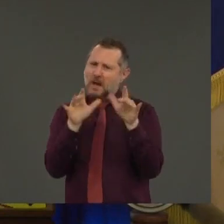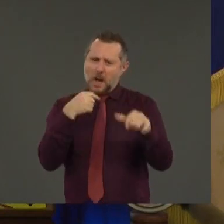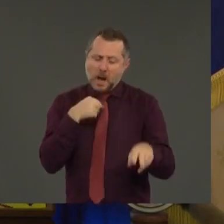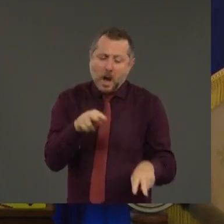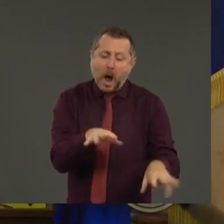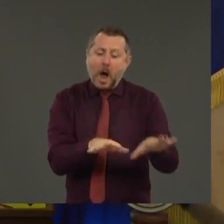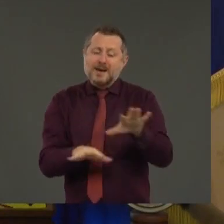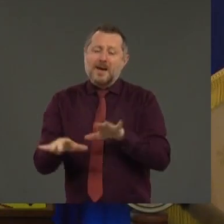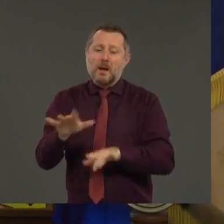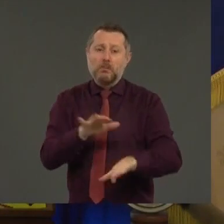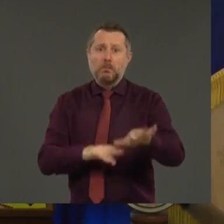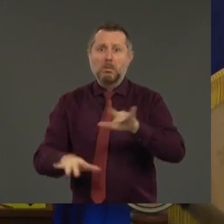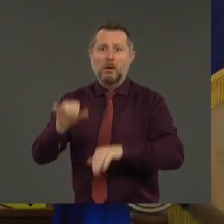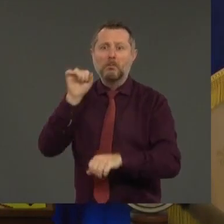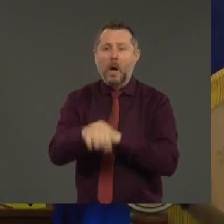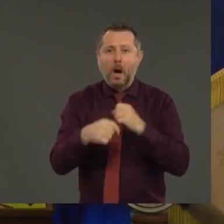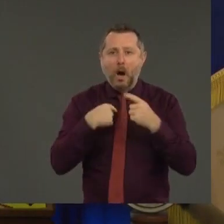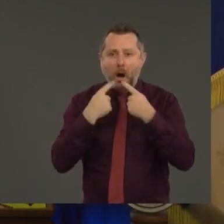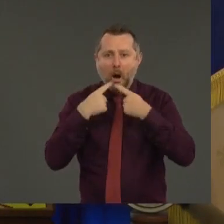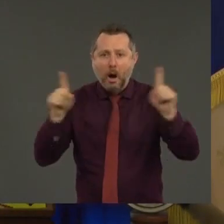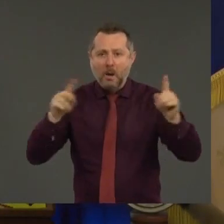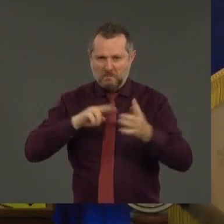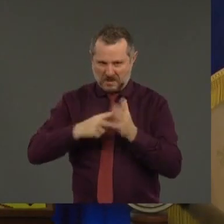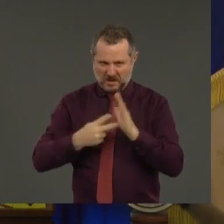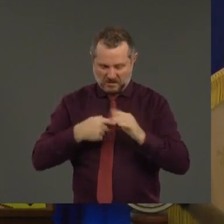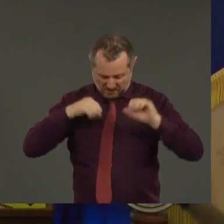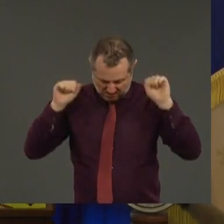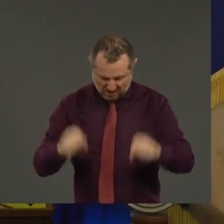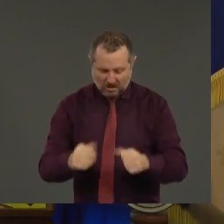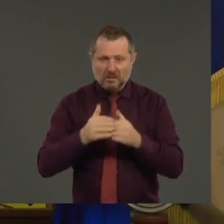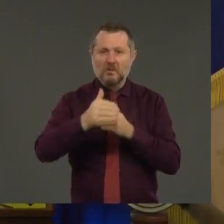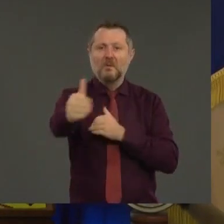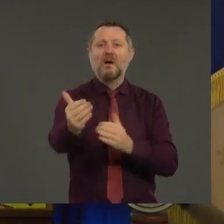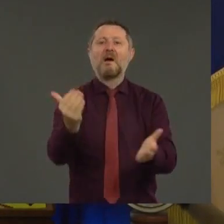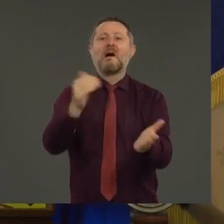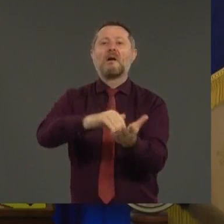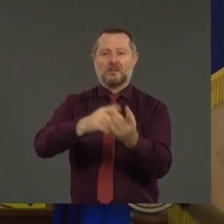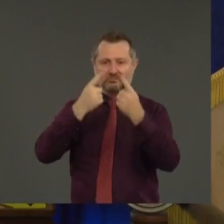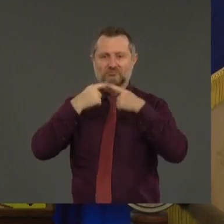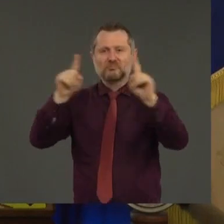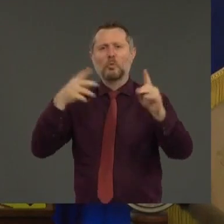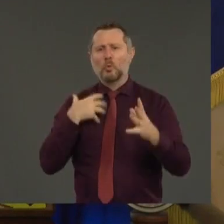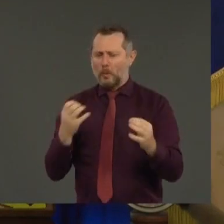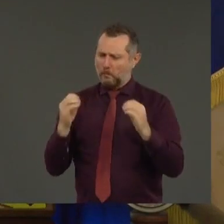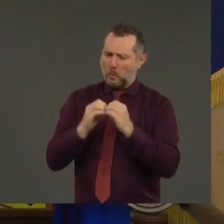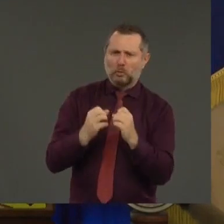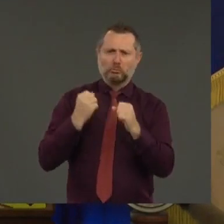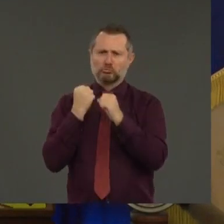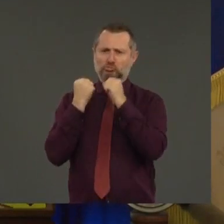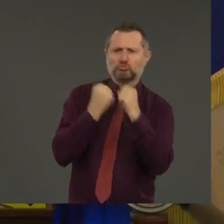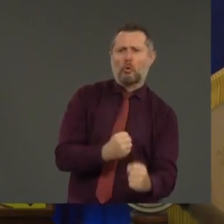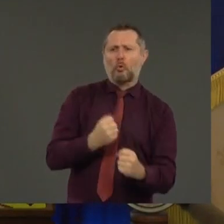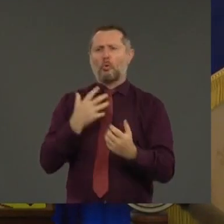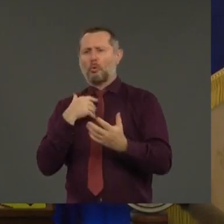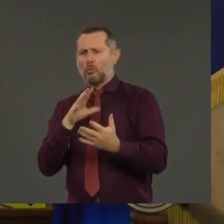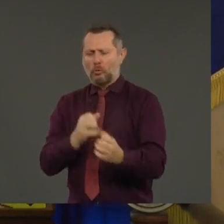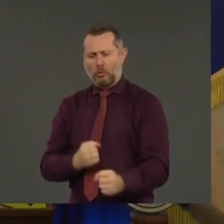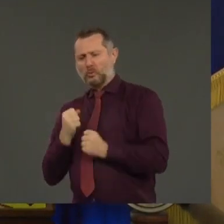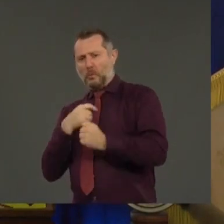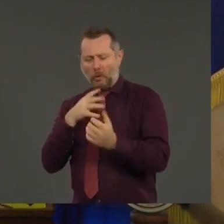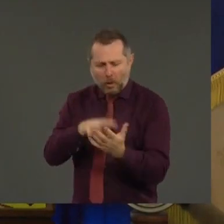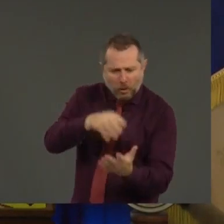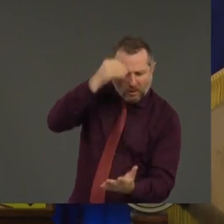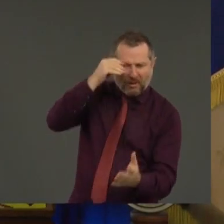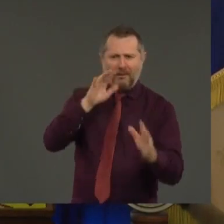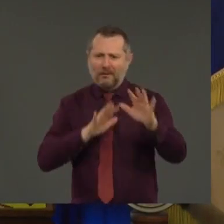do. And we will be better, and we will be stronger for what we have gone through. And it shows